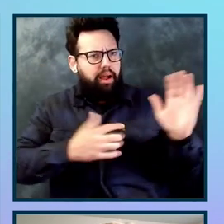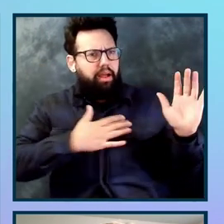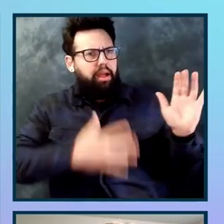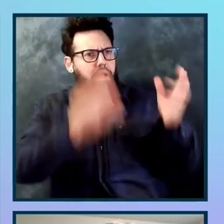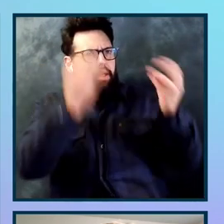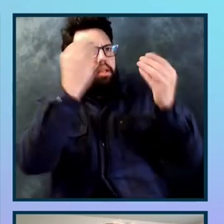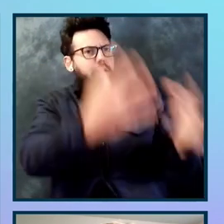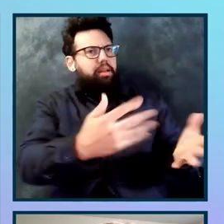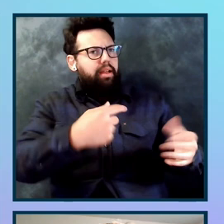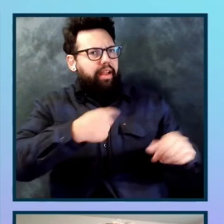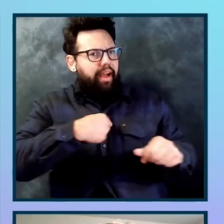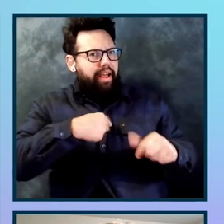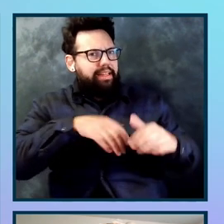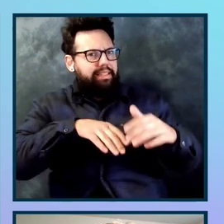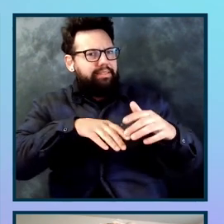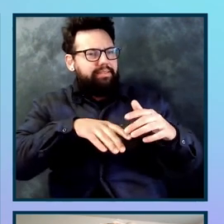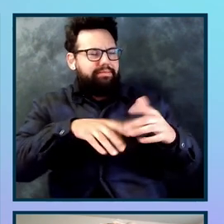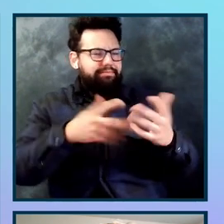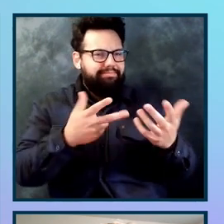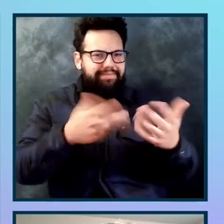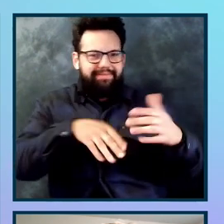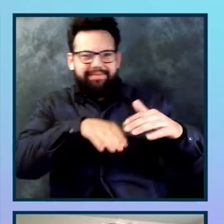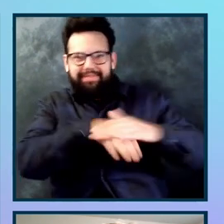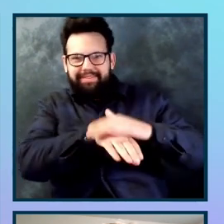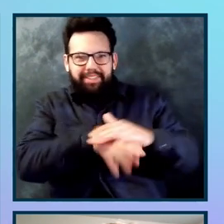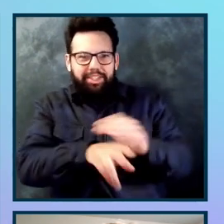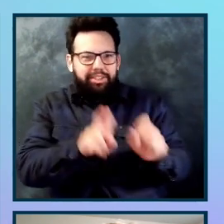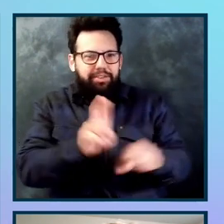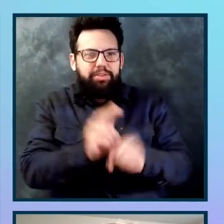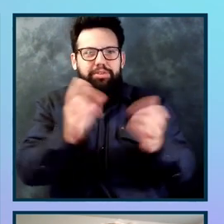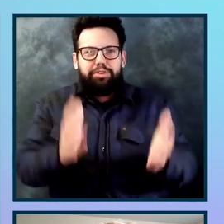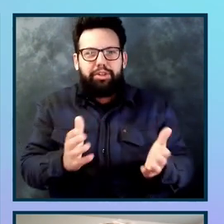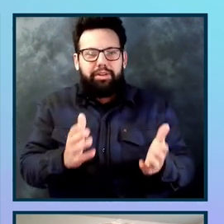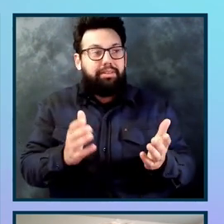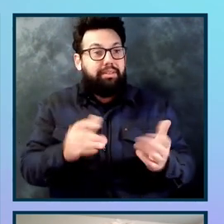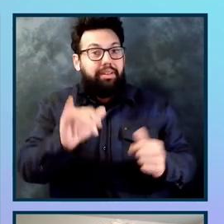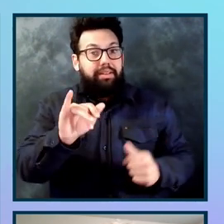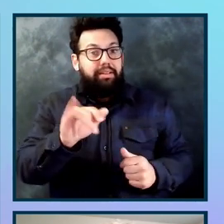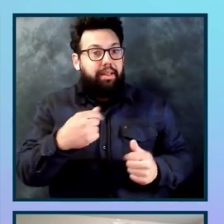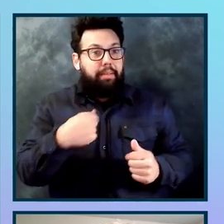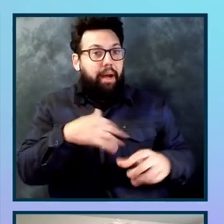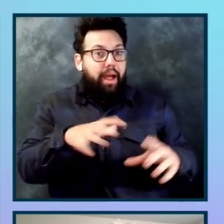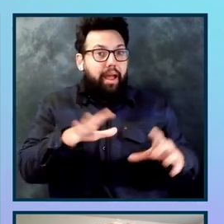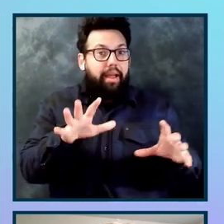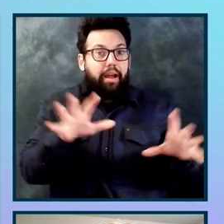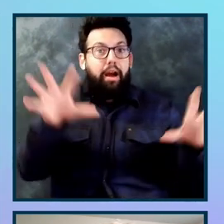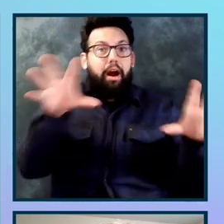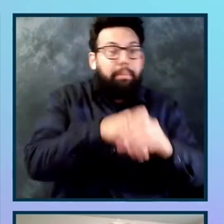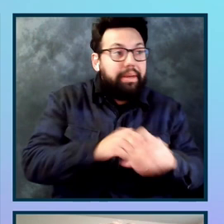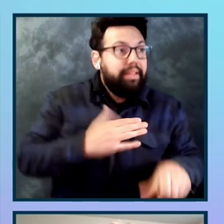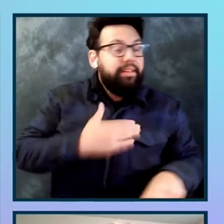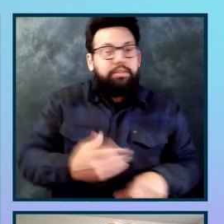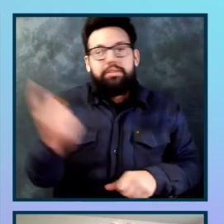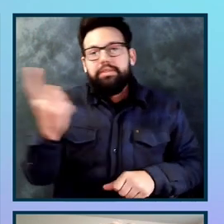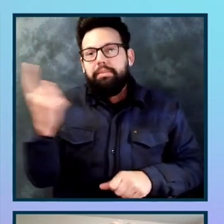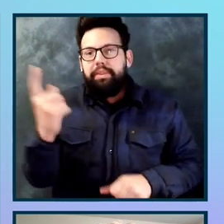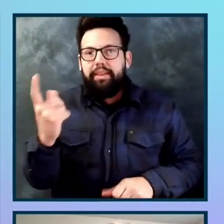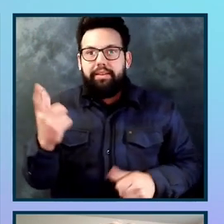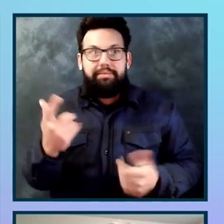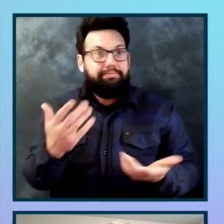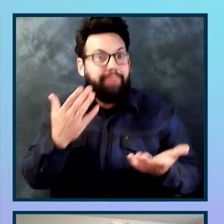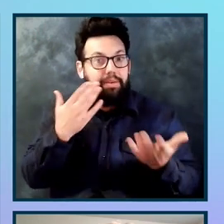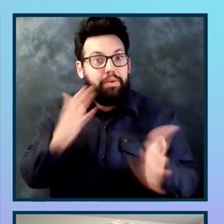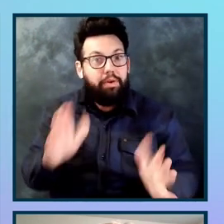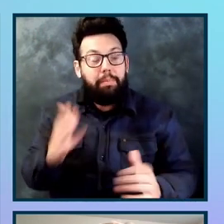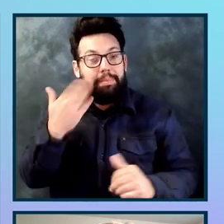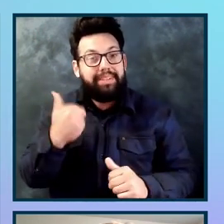I opting into something? I don't have an opportunity necessarily to know that because I encounter this control before I encounter any privacy